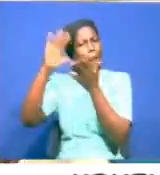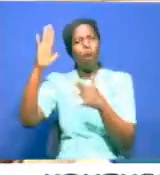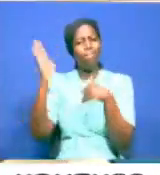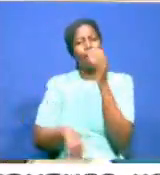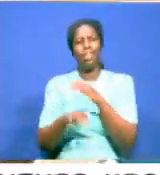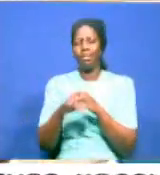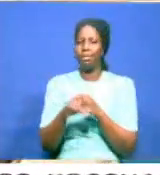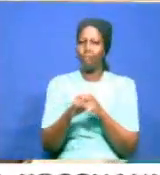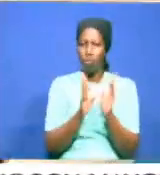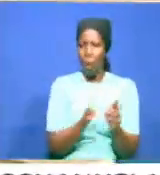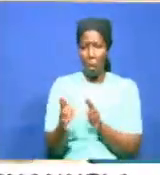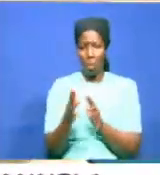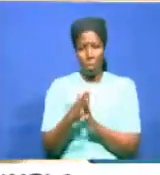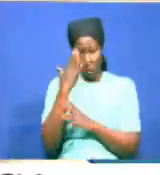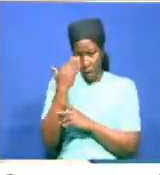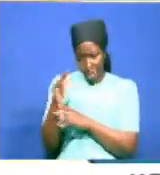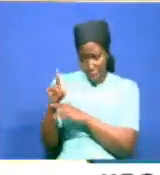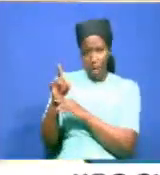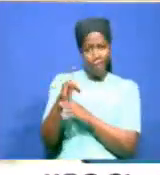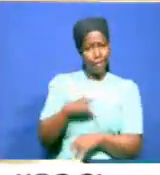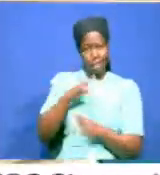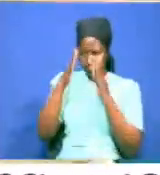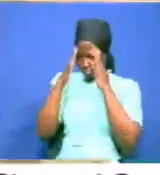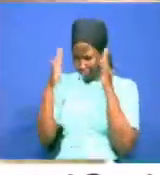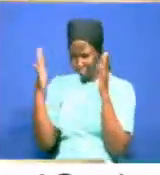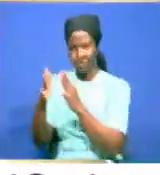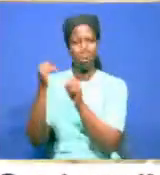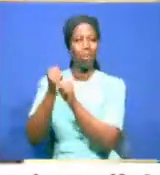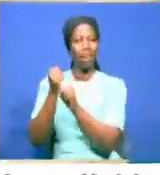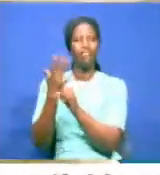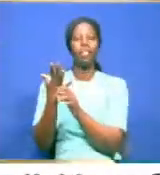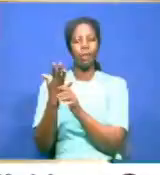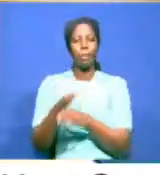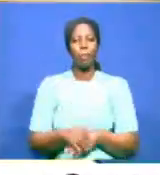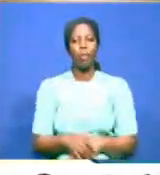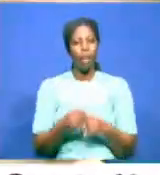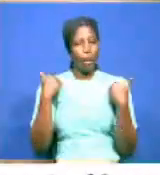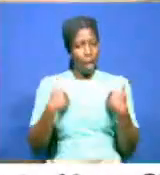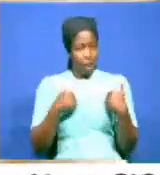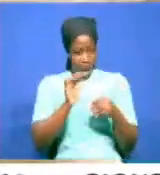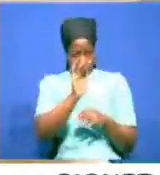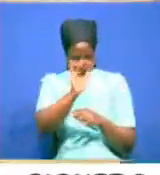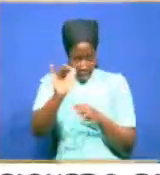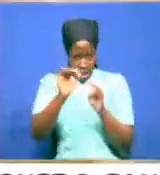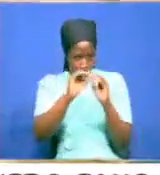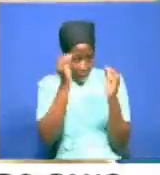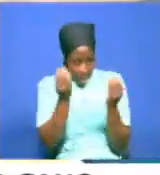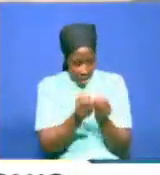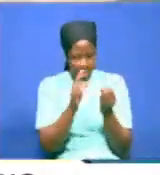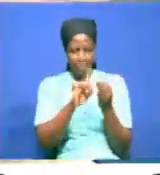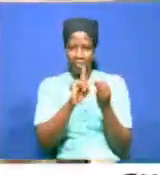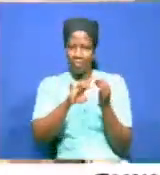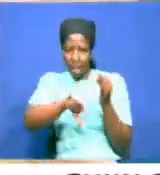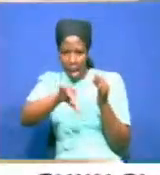do, simply because they're committed to their cause. So what I'm appealing to organizations, I'm appealing to